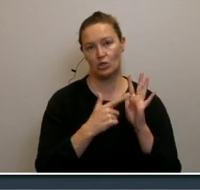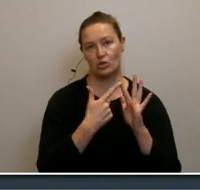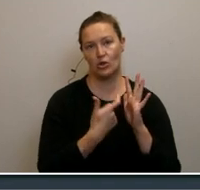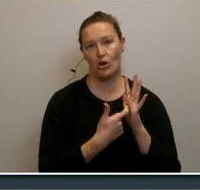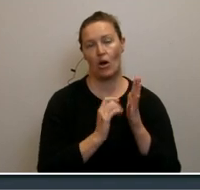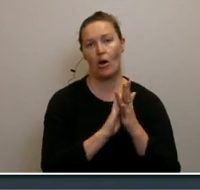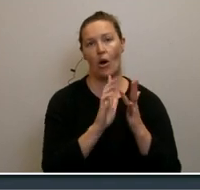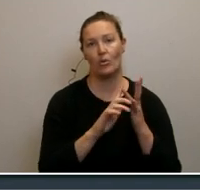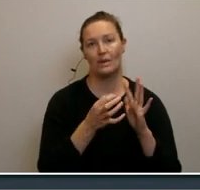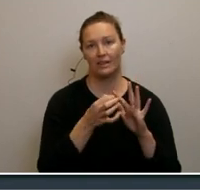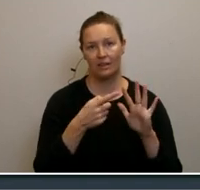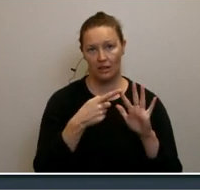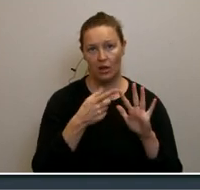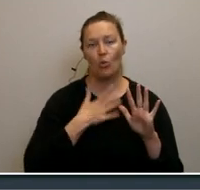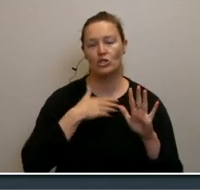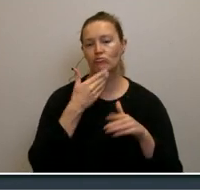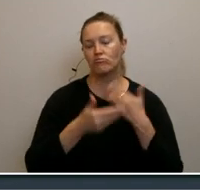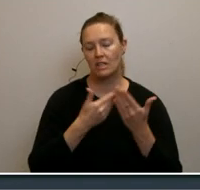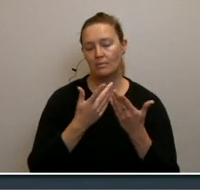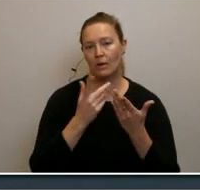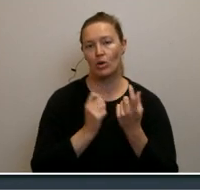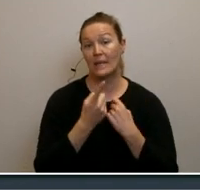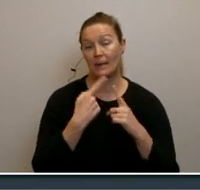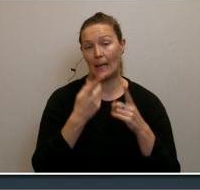and to update you on our progress.